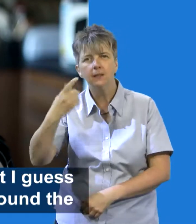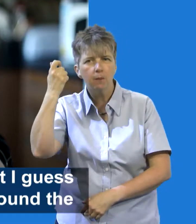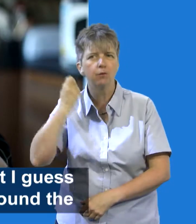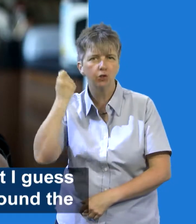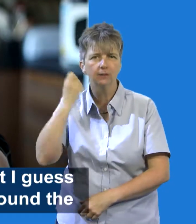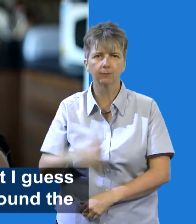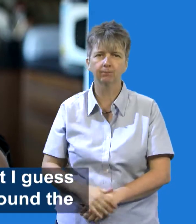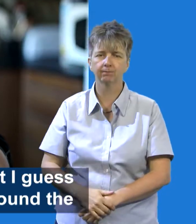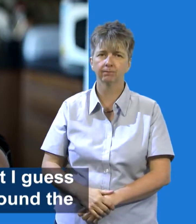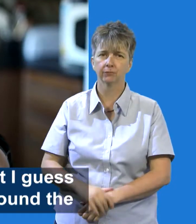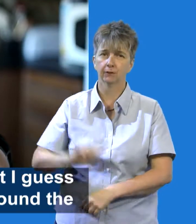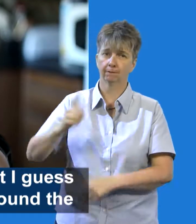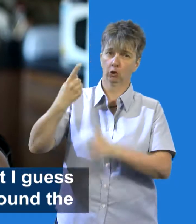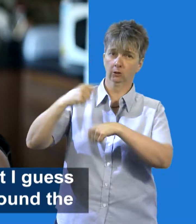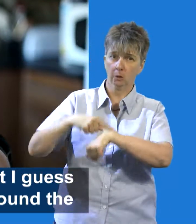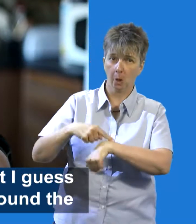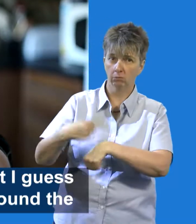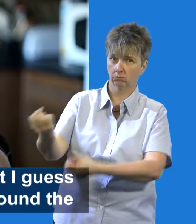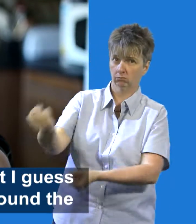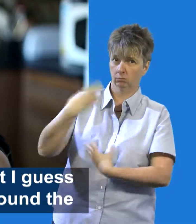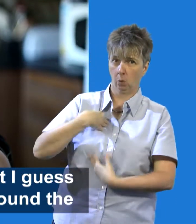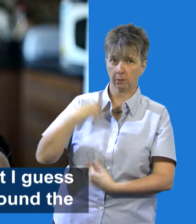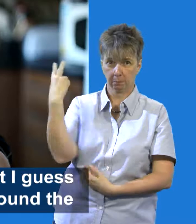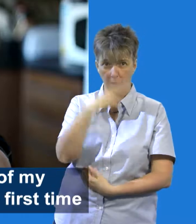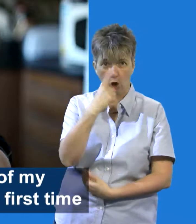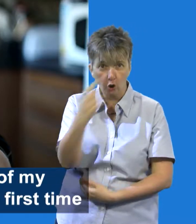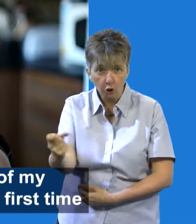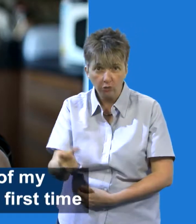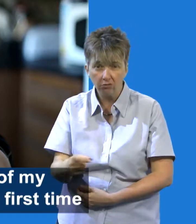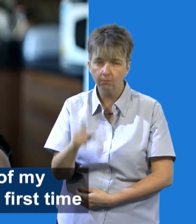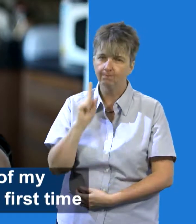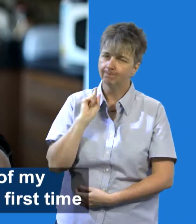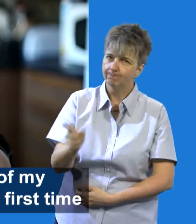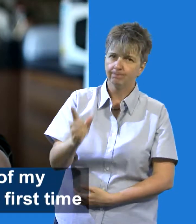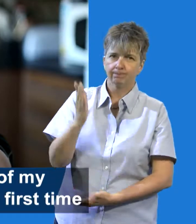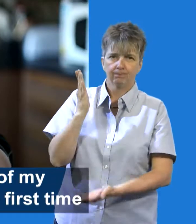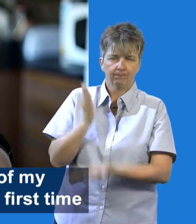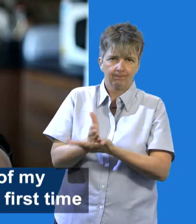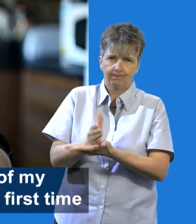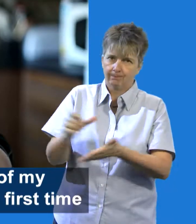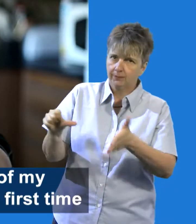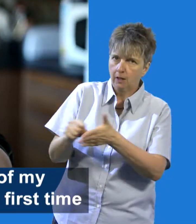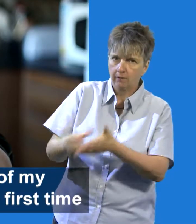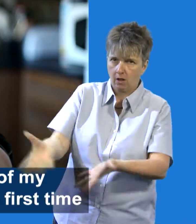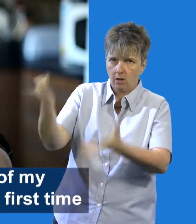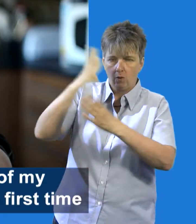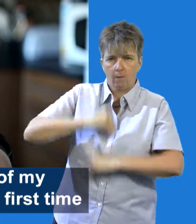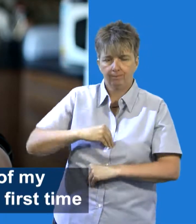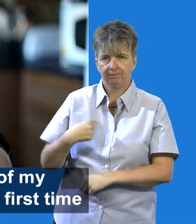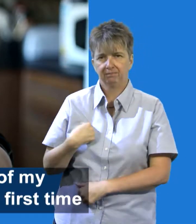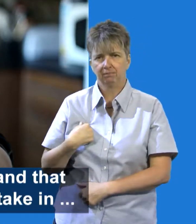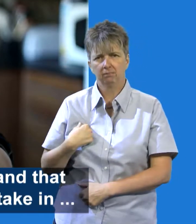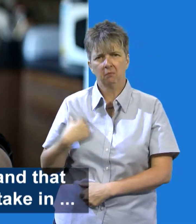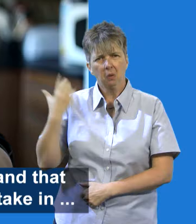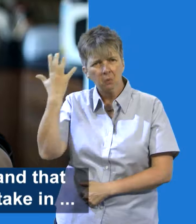was deteriorating was around about the time of my 19th birthday. And that was the first time